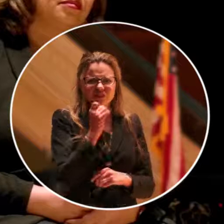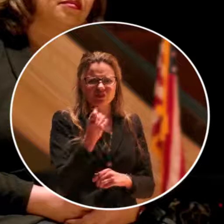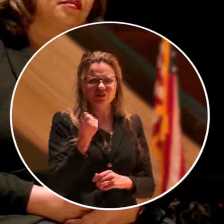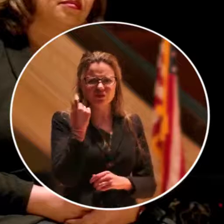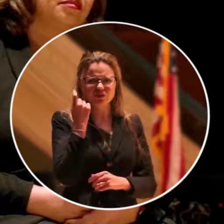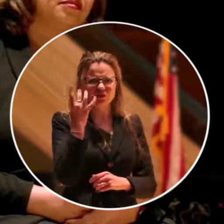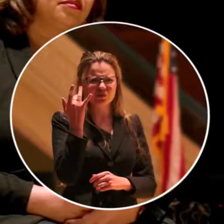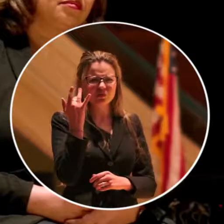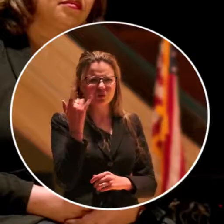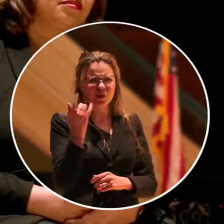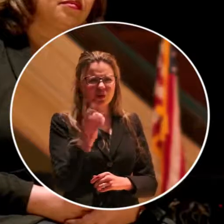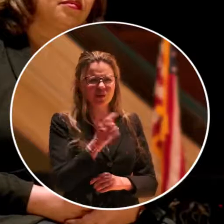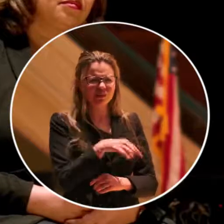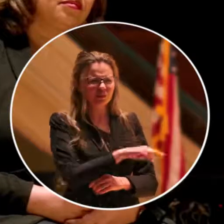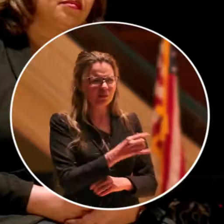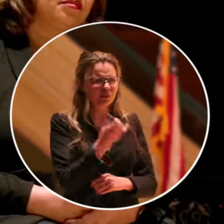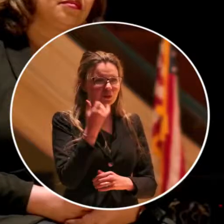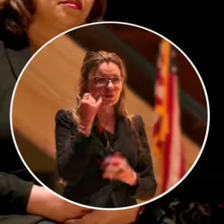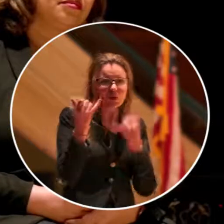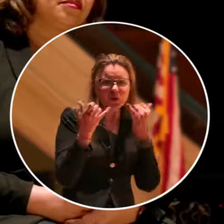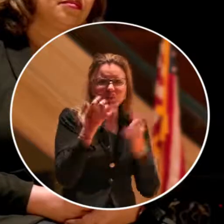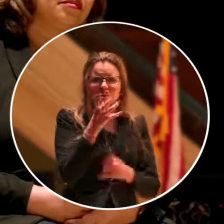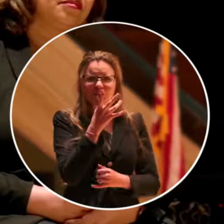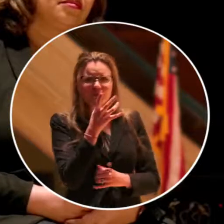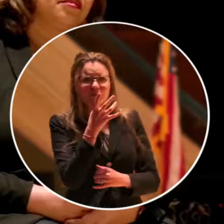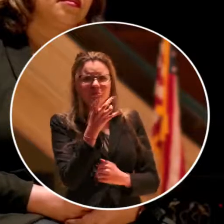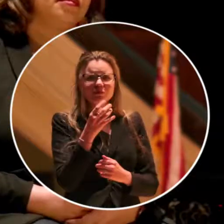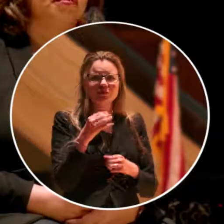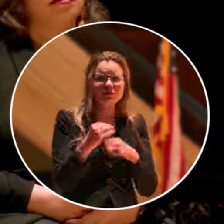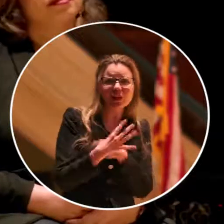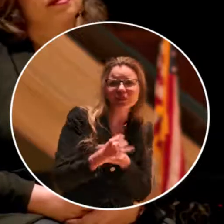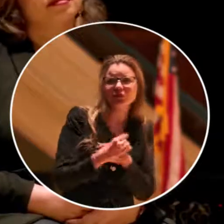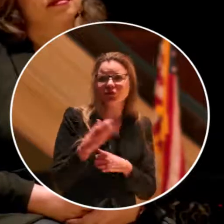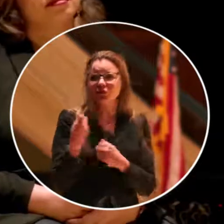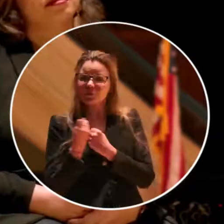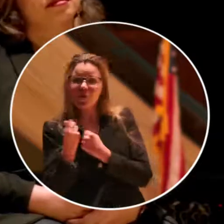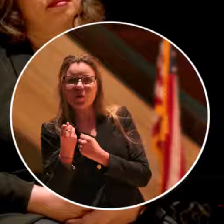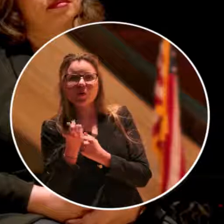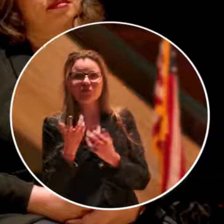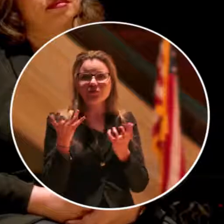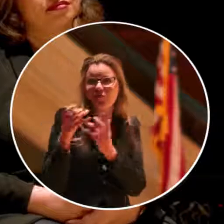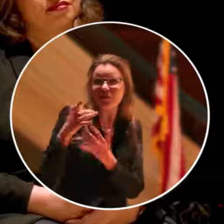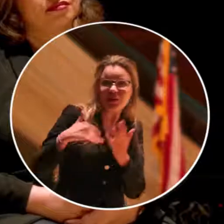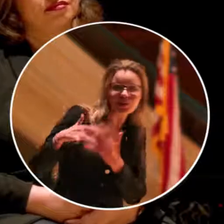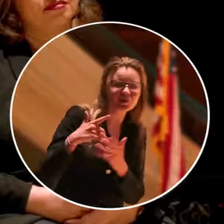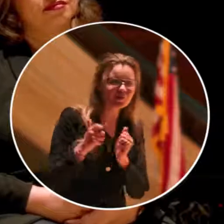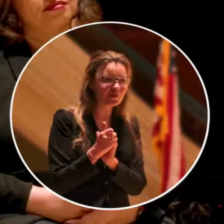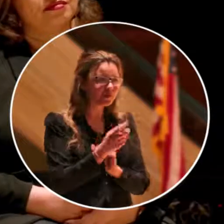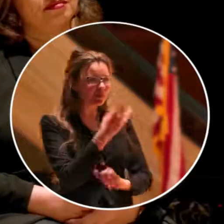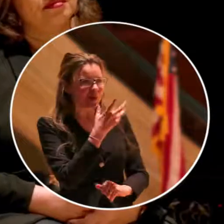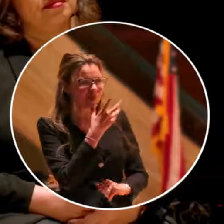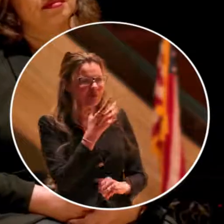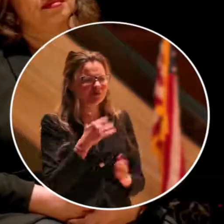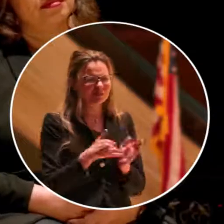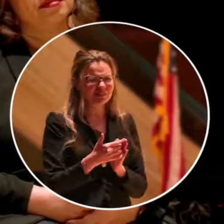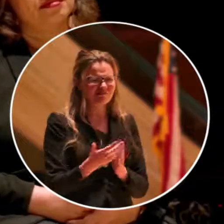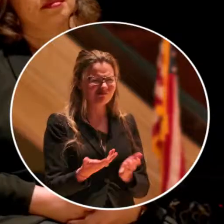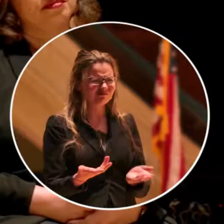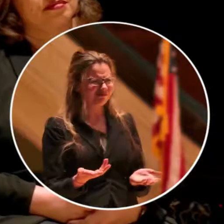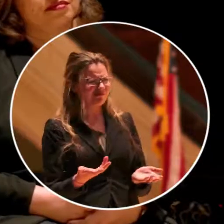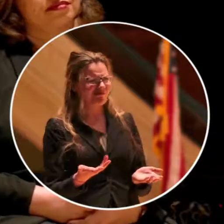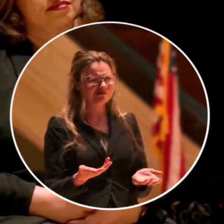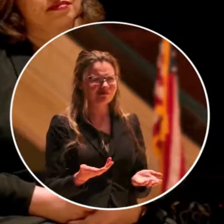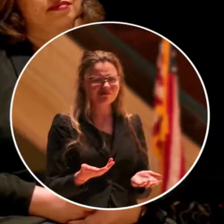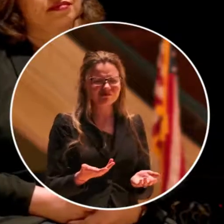called their moms so much for advice or support, or why they wanted to hang out with them so often.